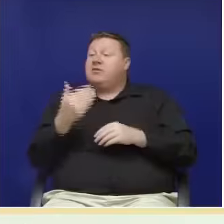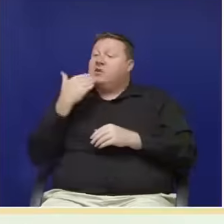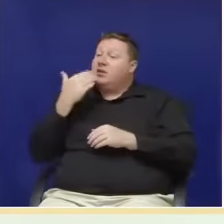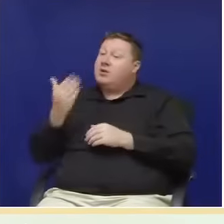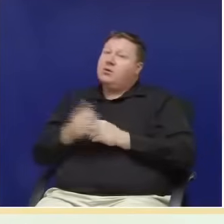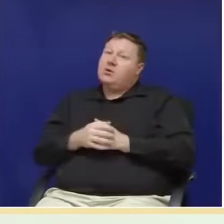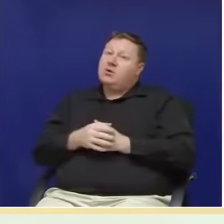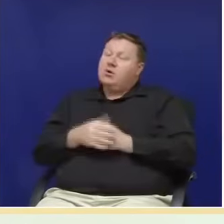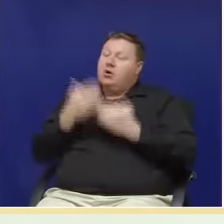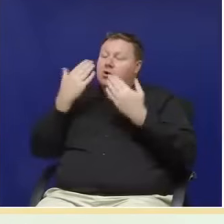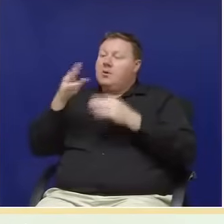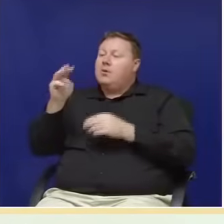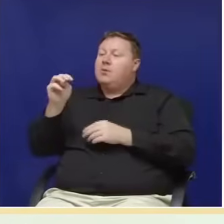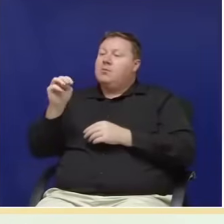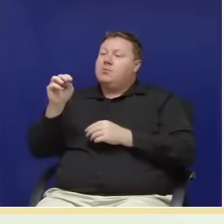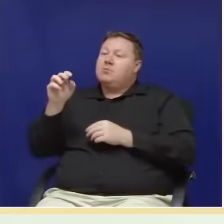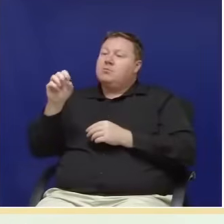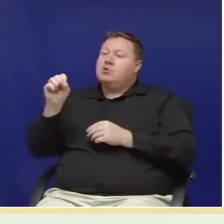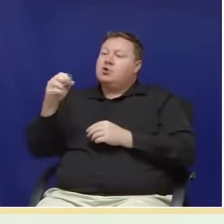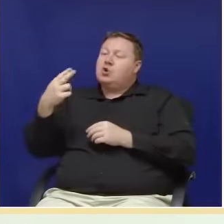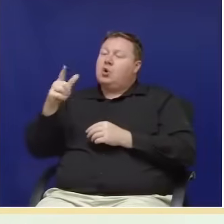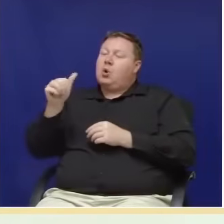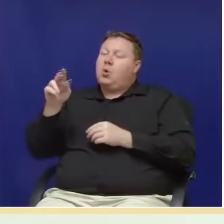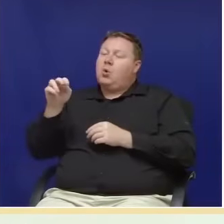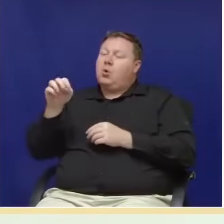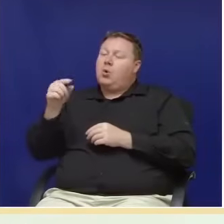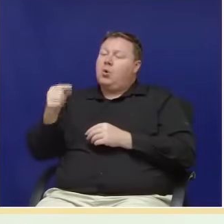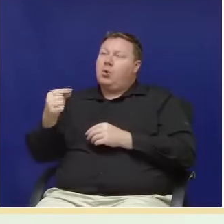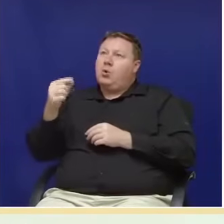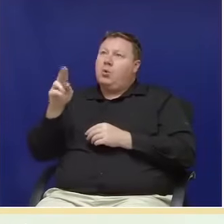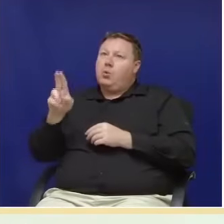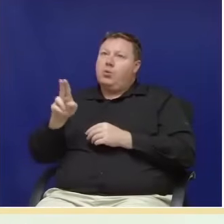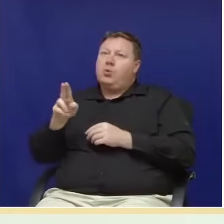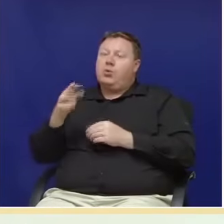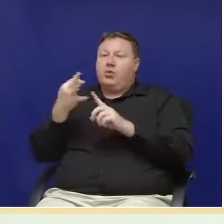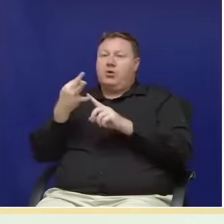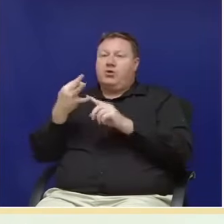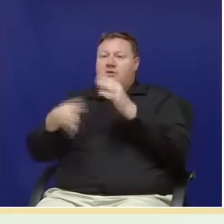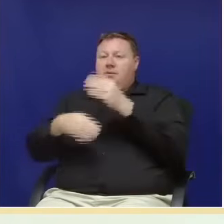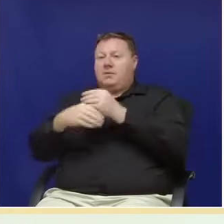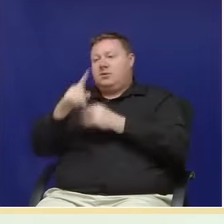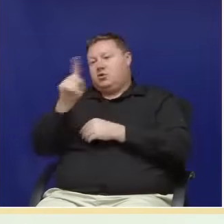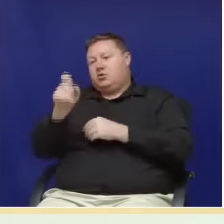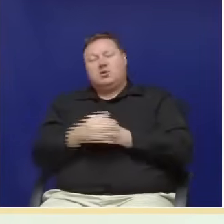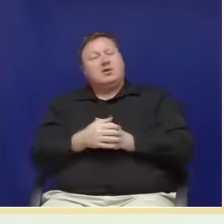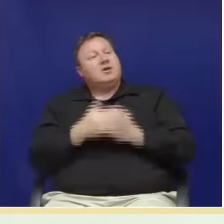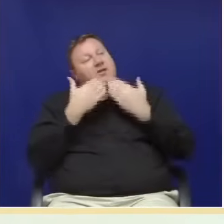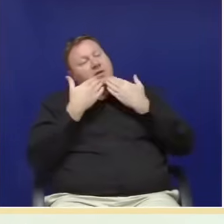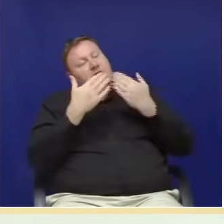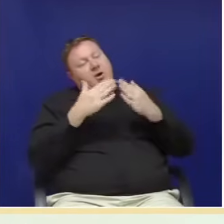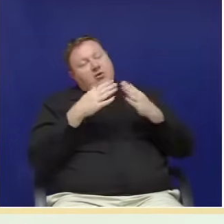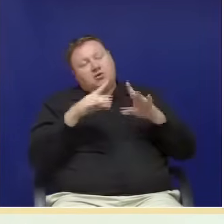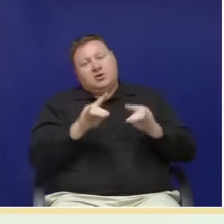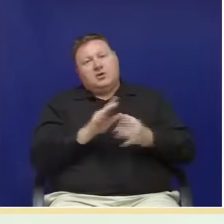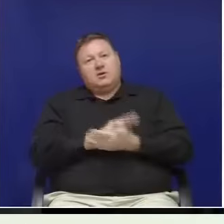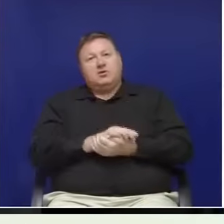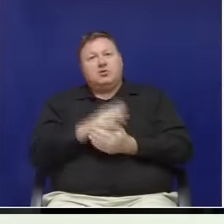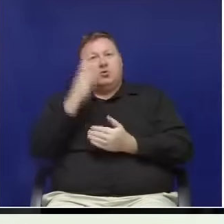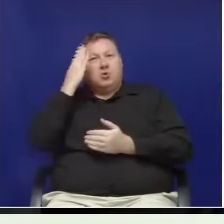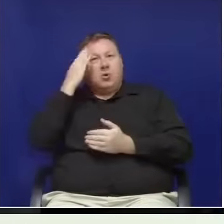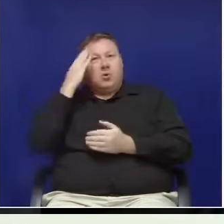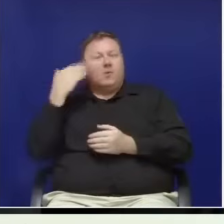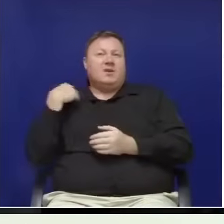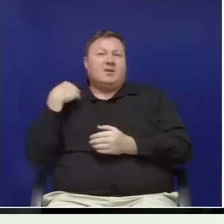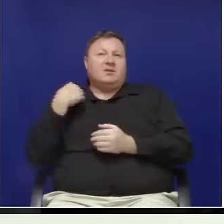Honorable Mshlongo, you may ask the third supplementary question. Thank you, House Chair. You know, Minister,